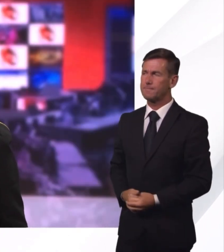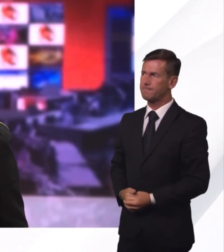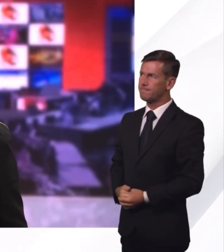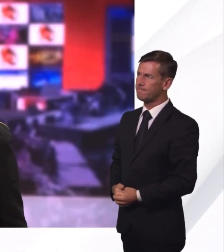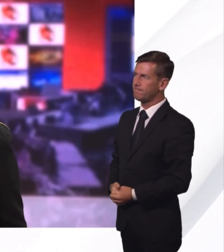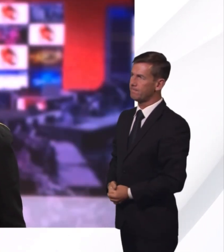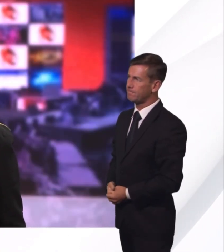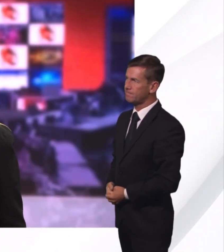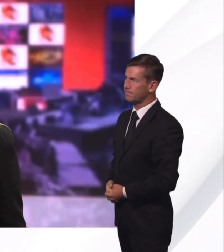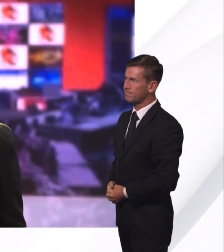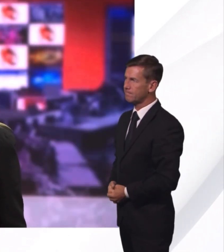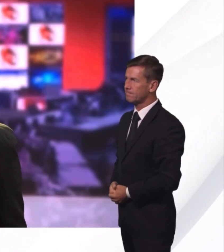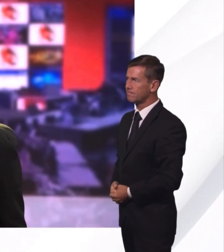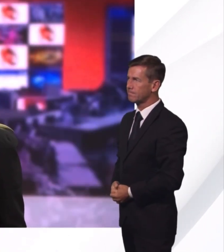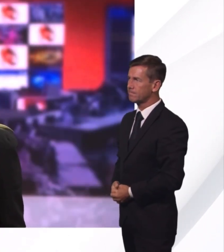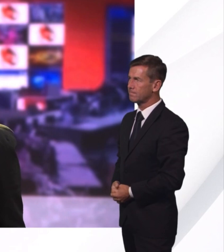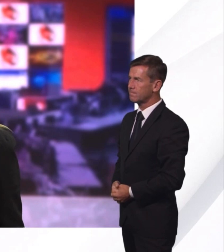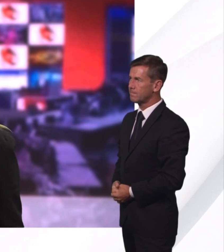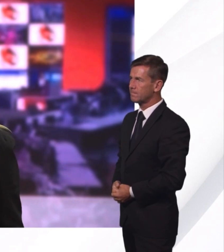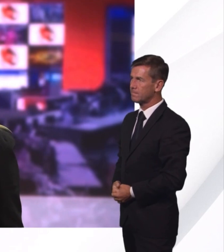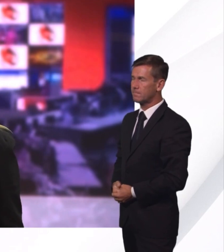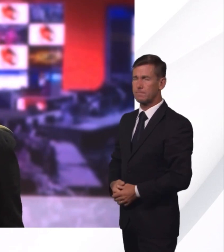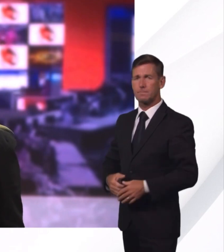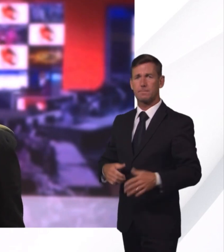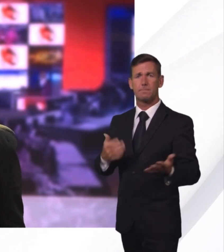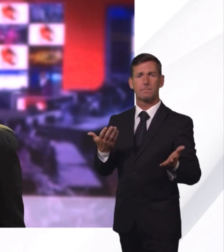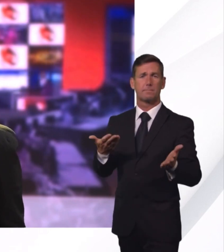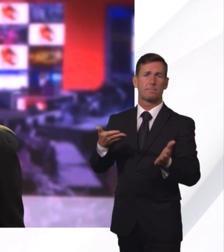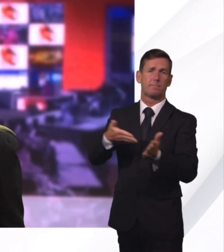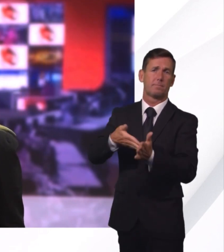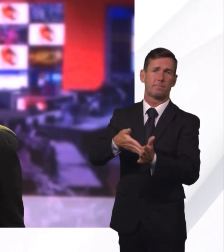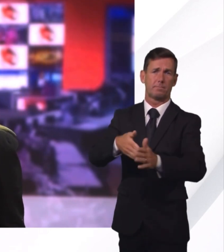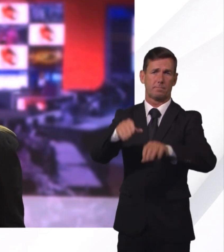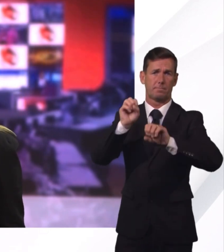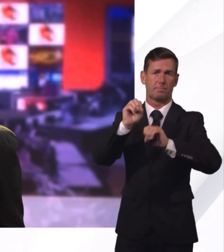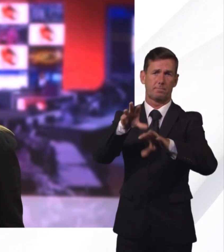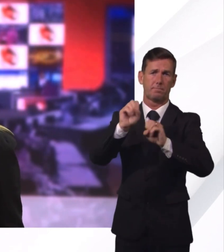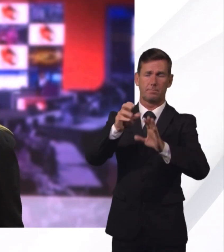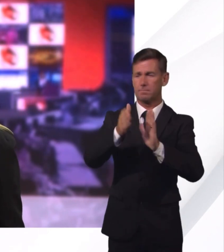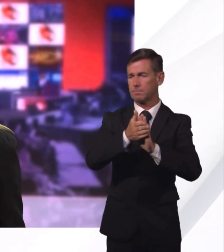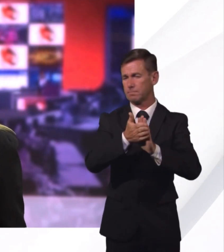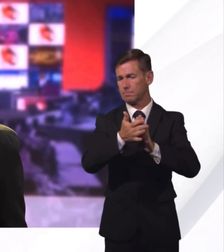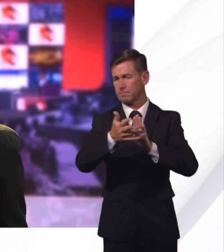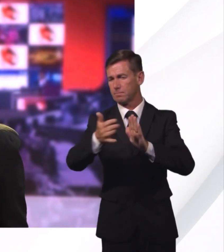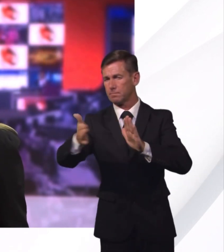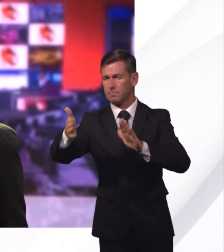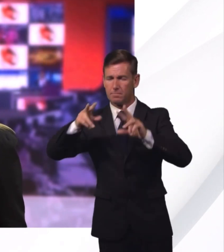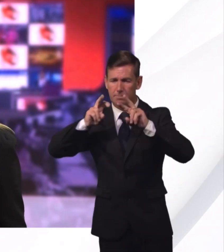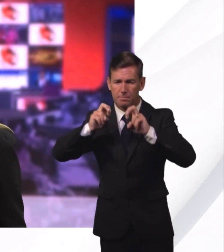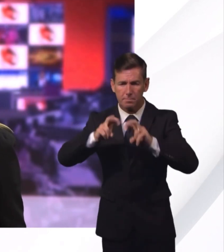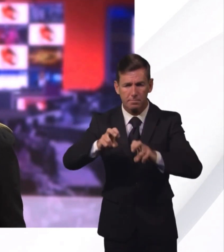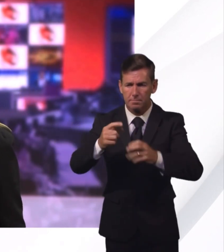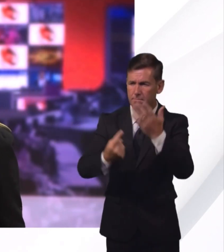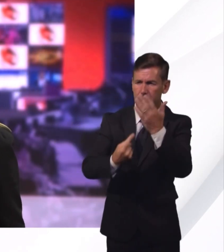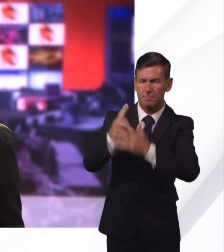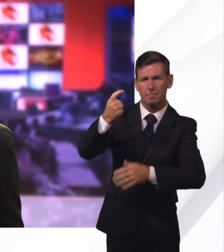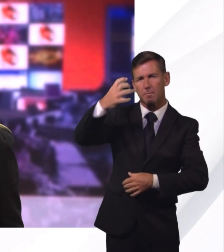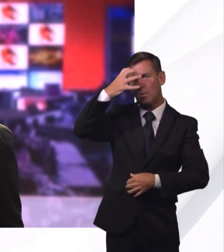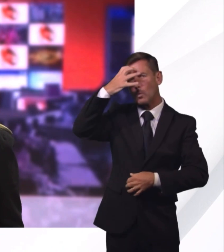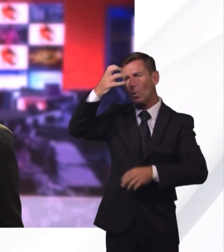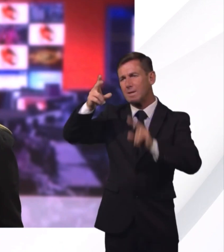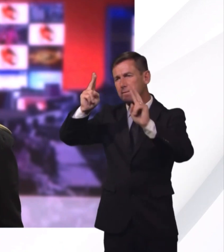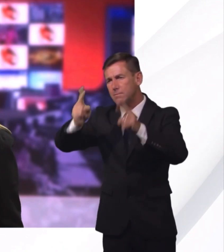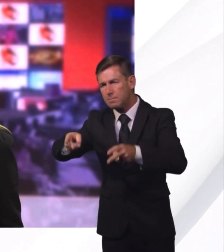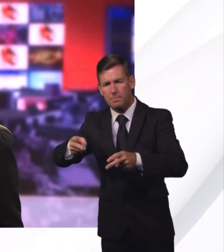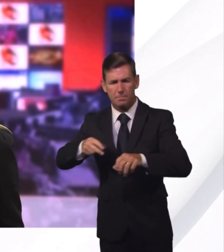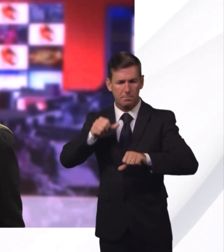And stay with us here on BBC News, where we will bring you continuing coverage of events plus analysis from our team of correspondents in